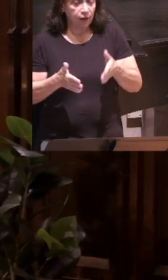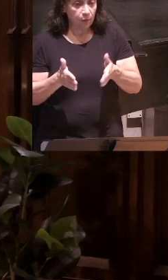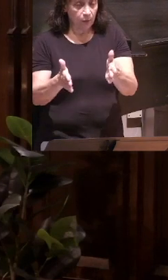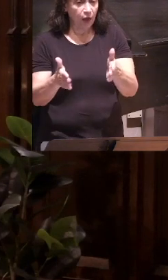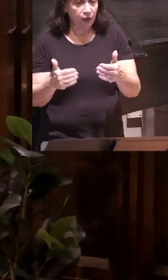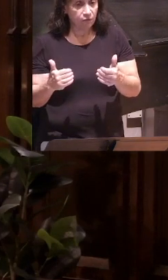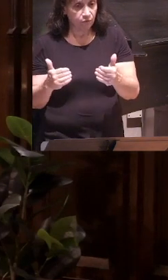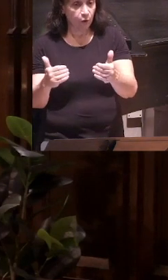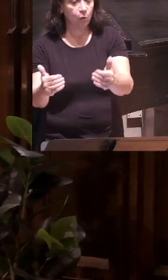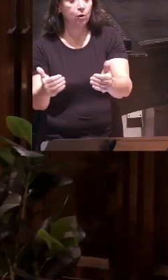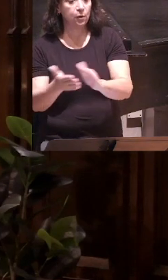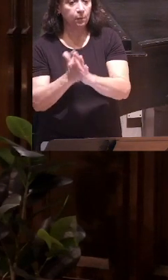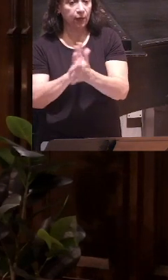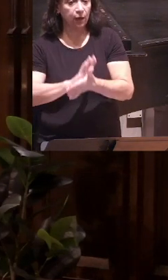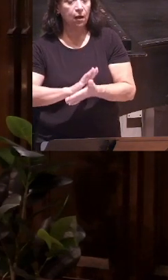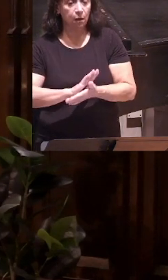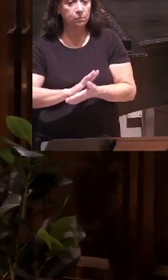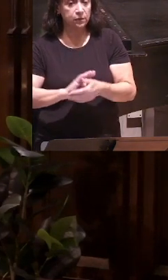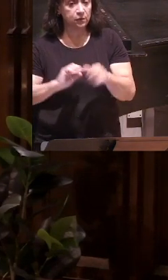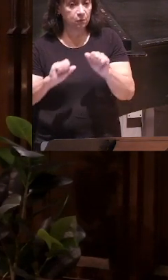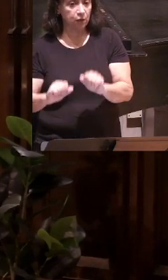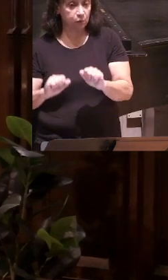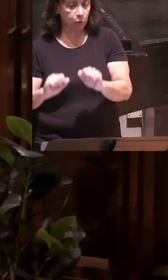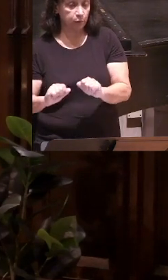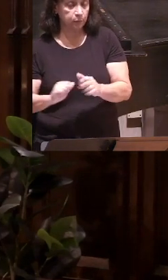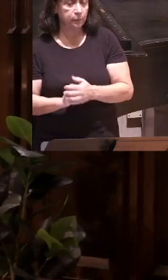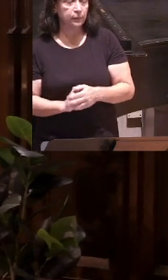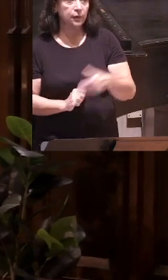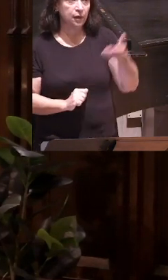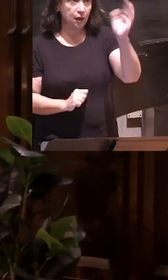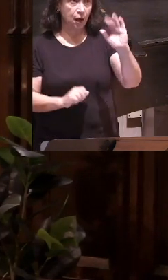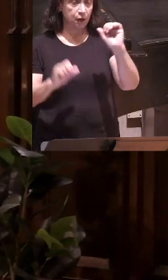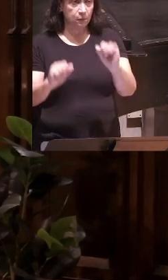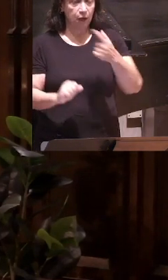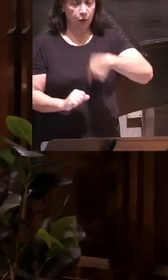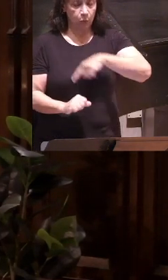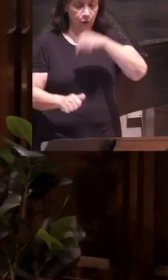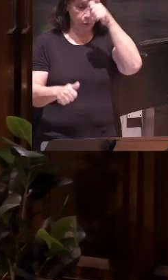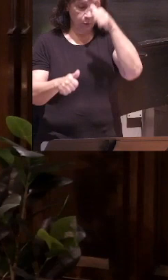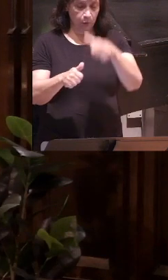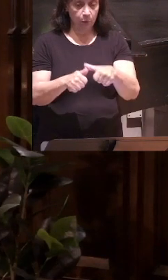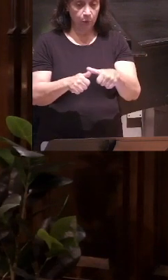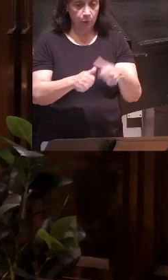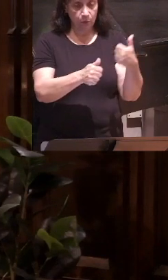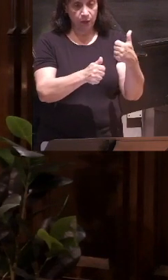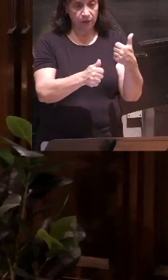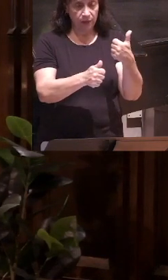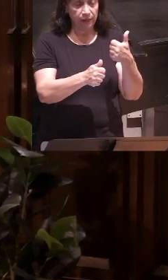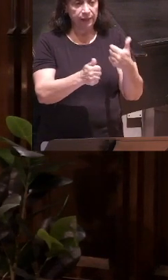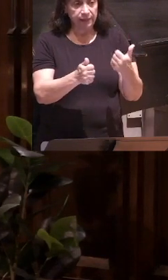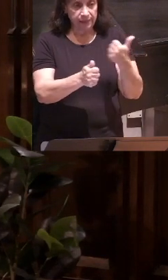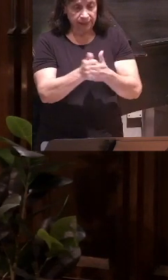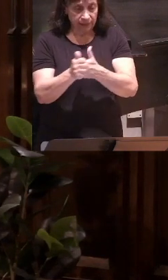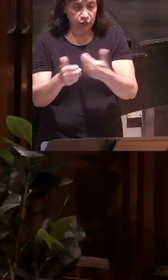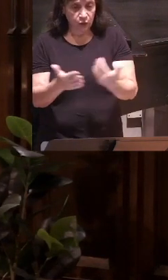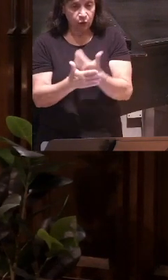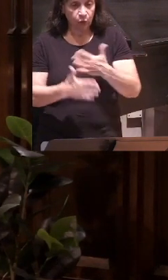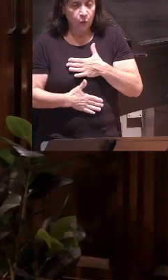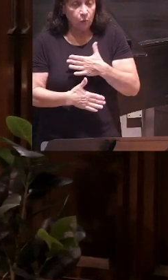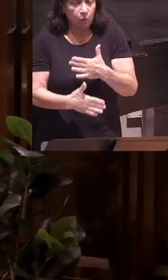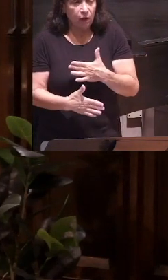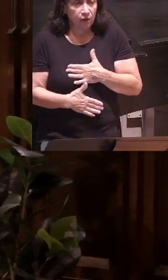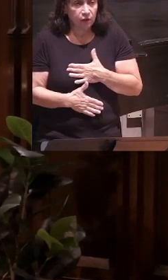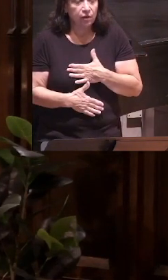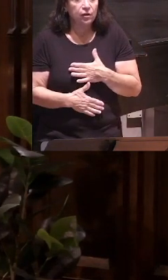forward actually becomes possible. God, may we remember that with each new breath we take throughout